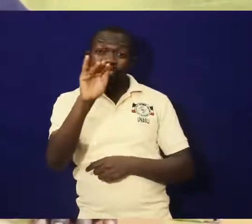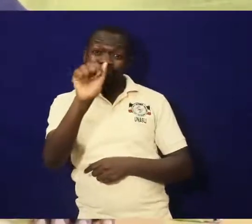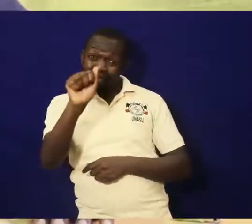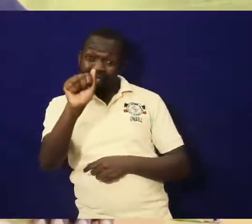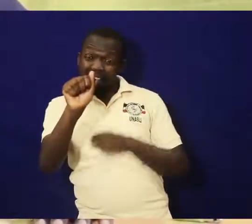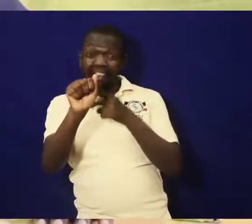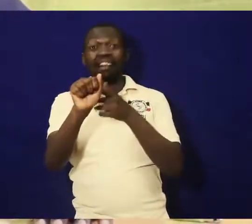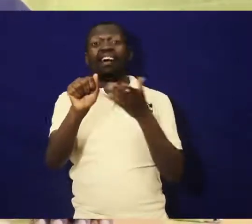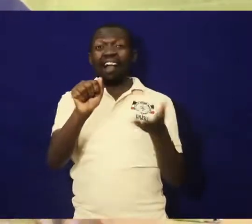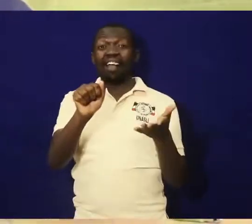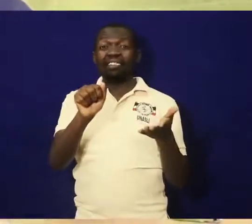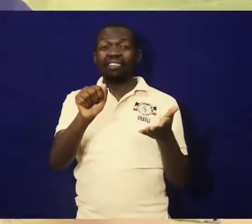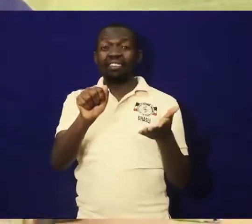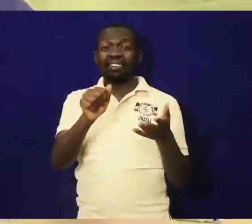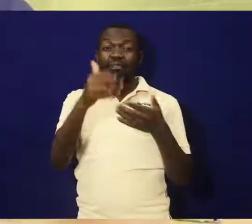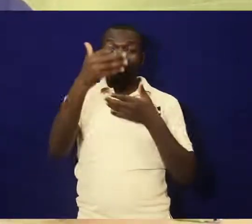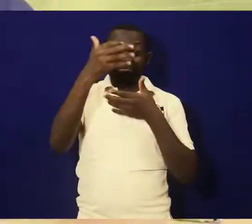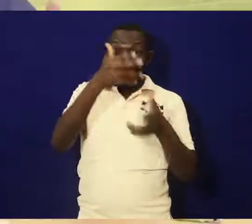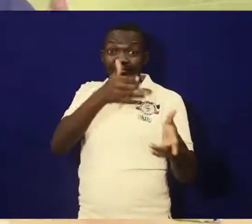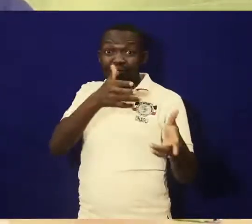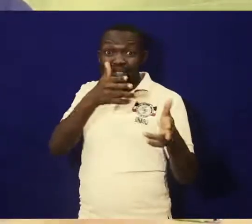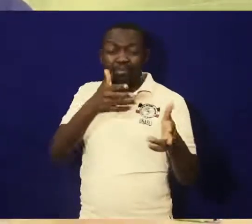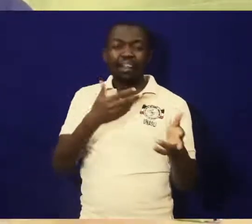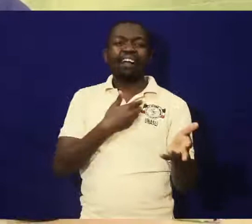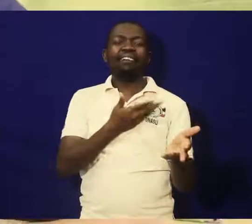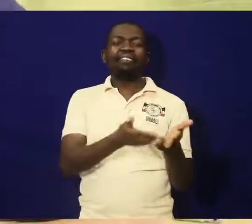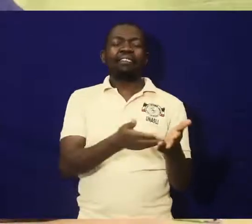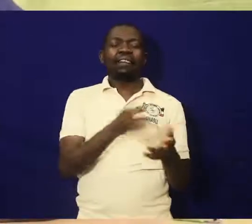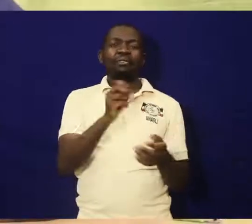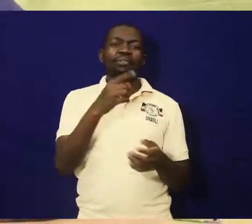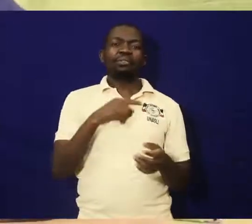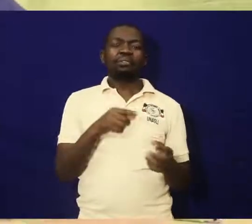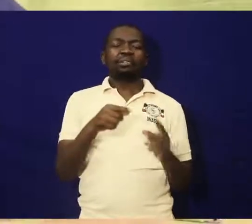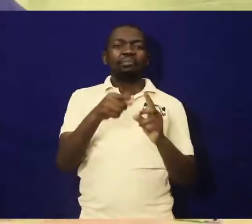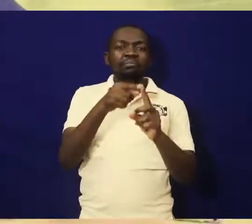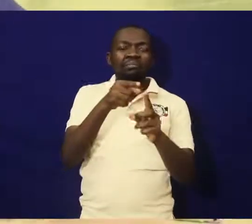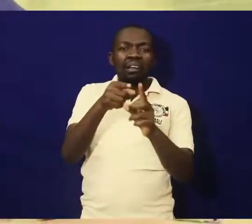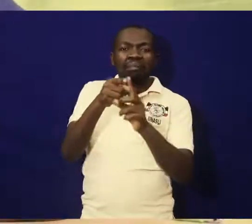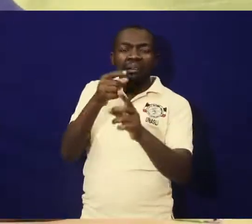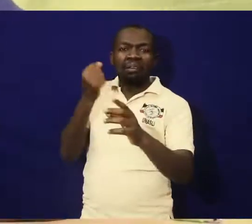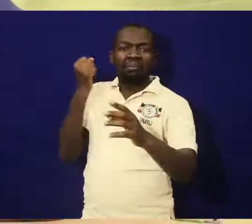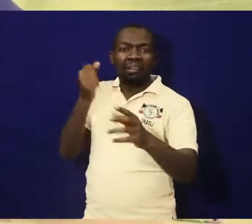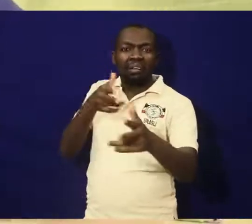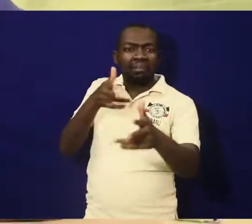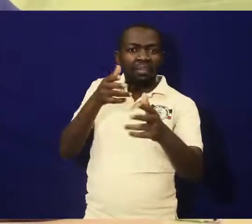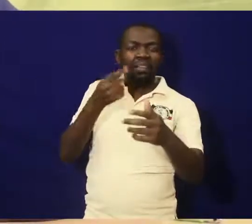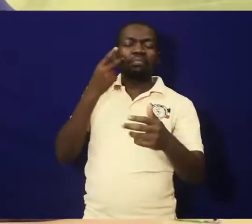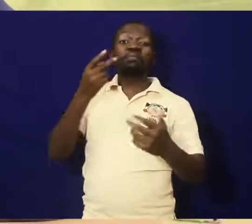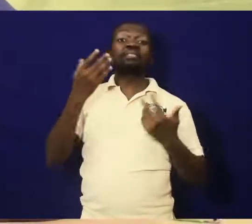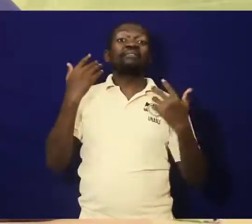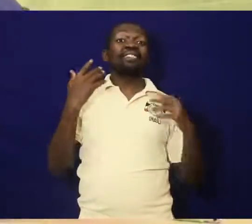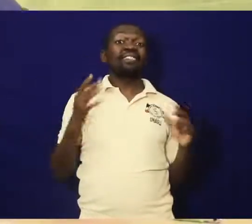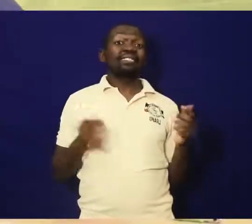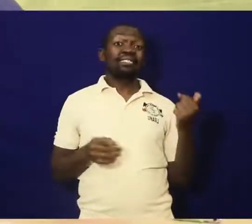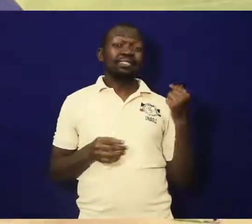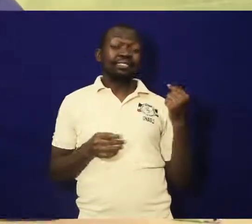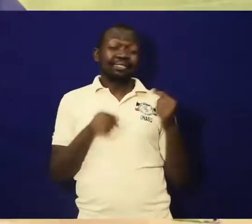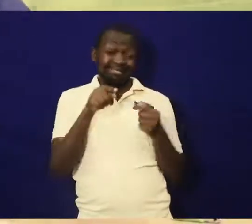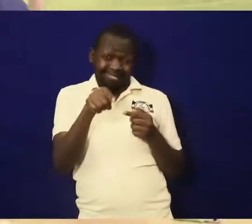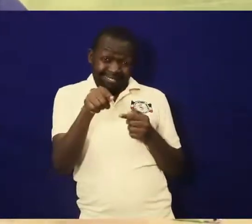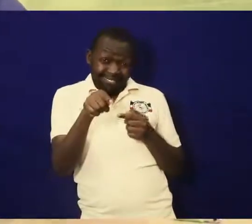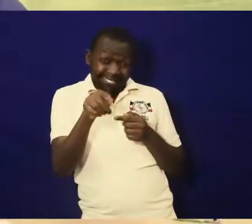there. Now, this killing we have seen was the major incident